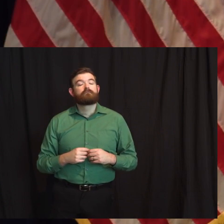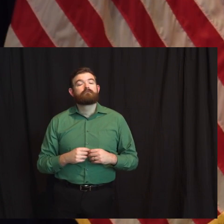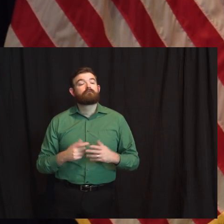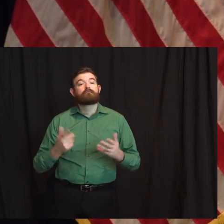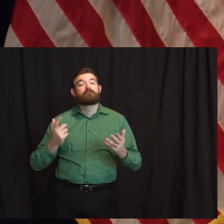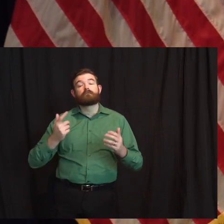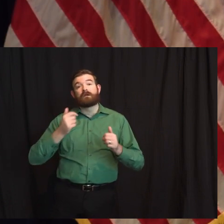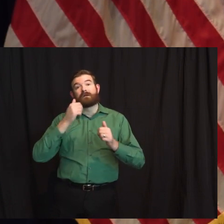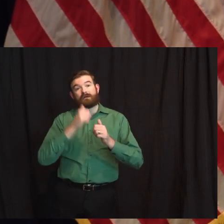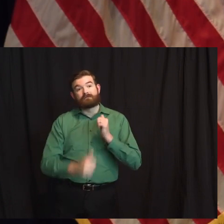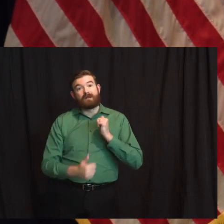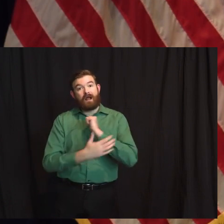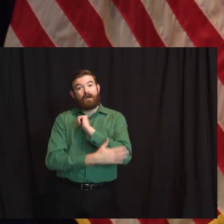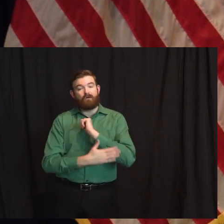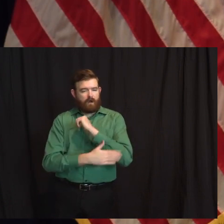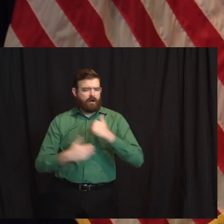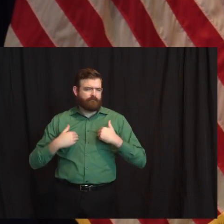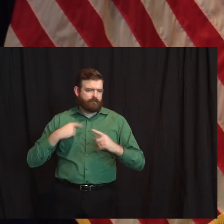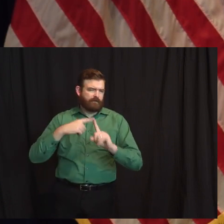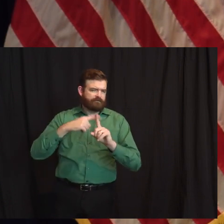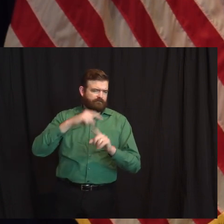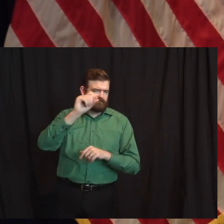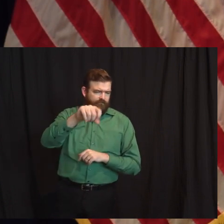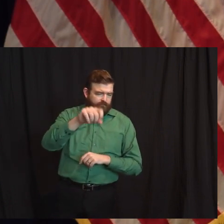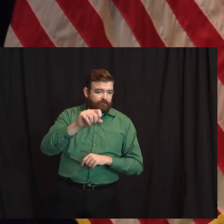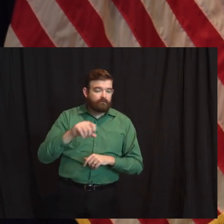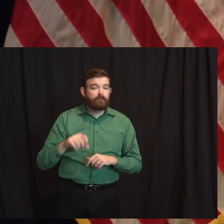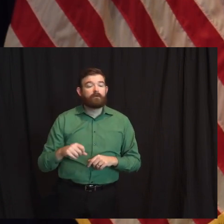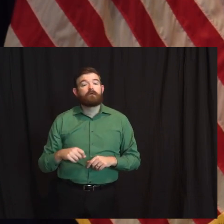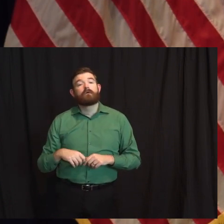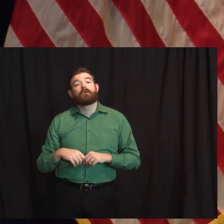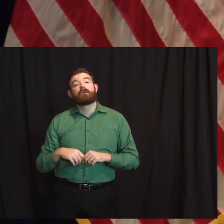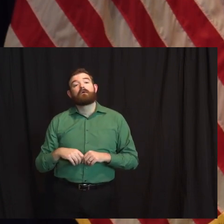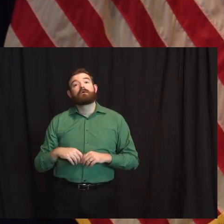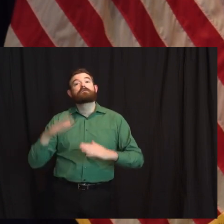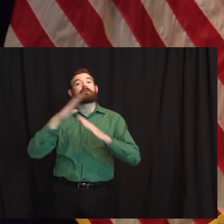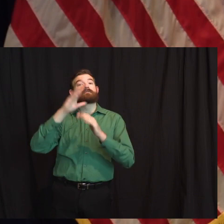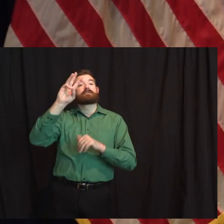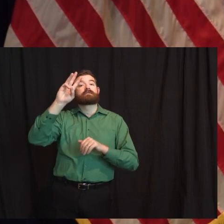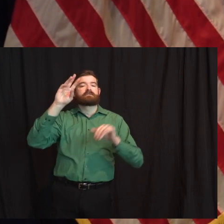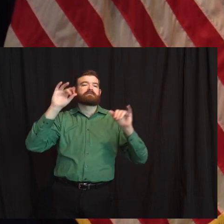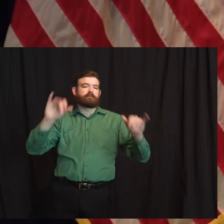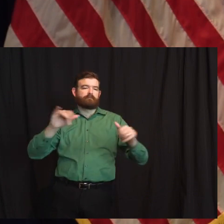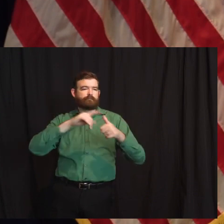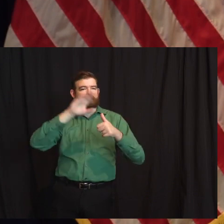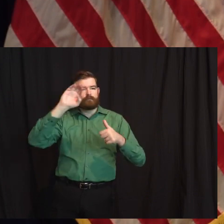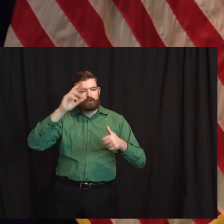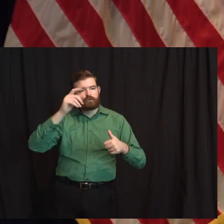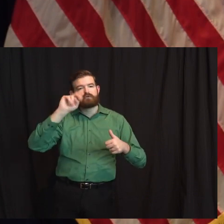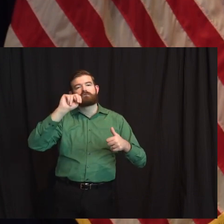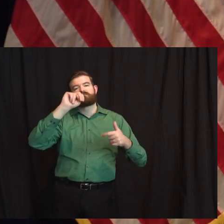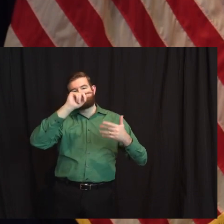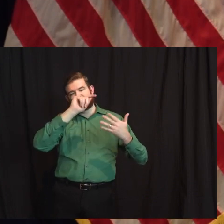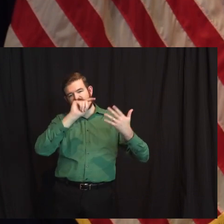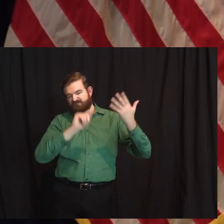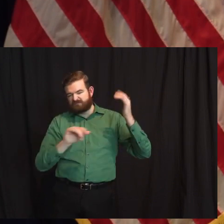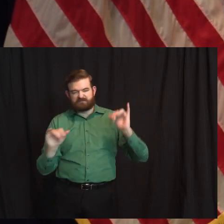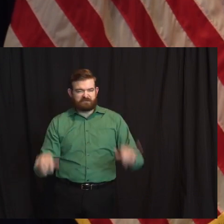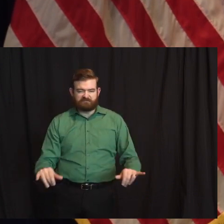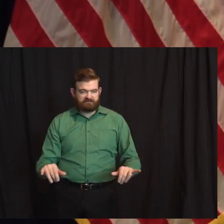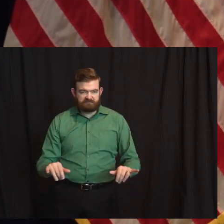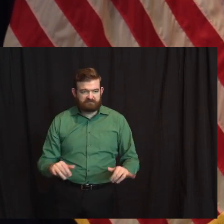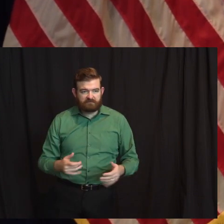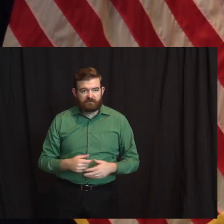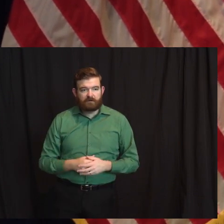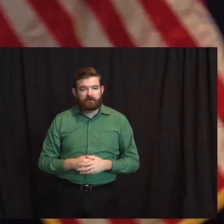sadly, but the big six continue to be the big six. With that, turning to you, Pat, for any update on compliance, PPE, infrastructure,